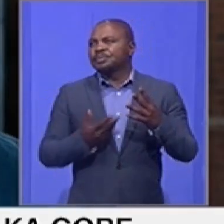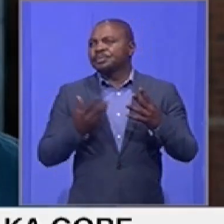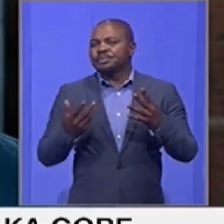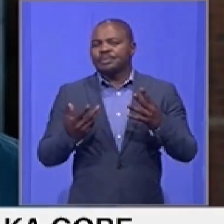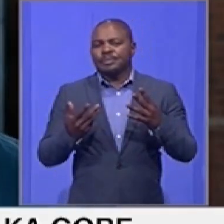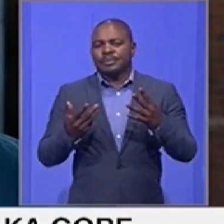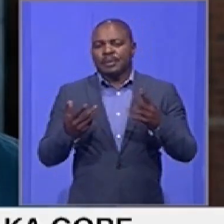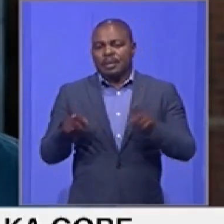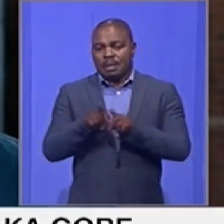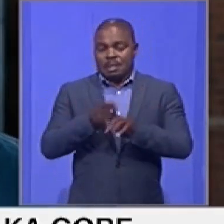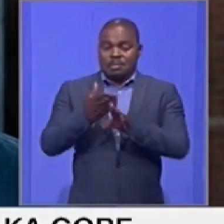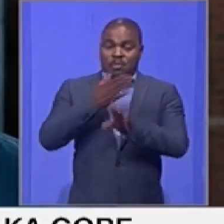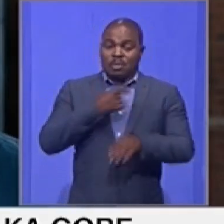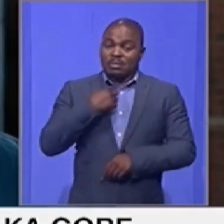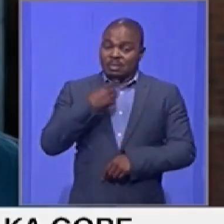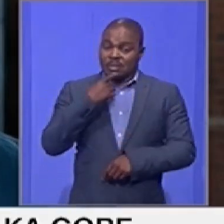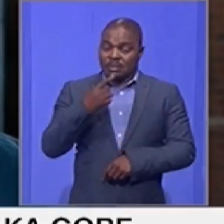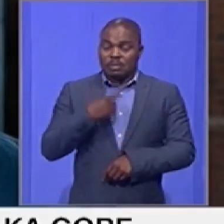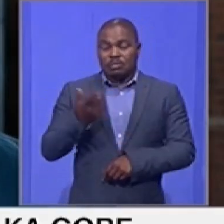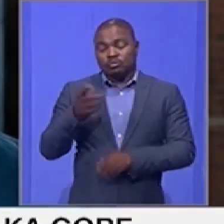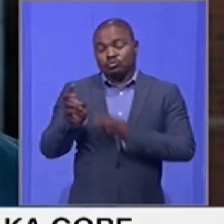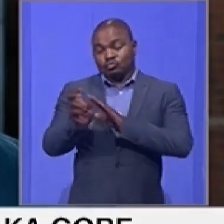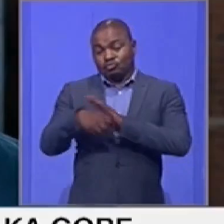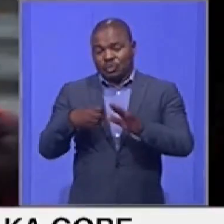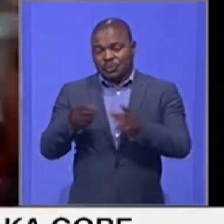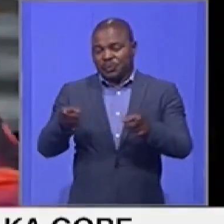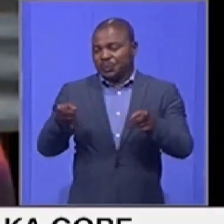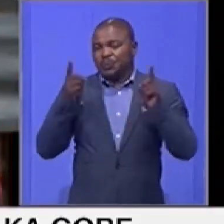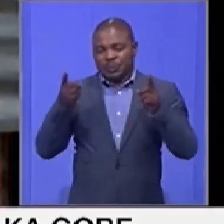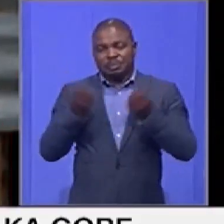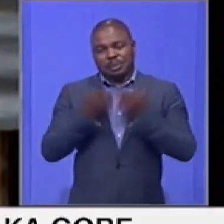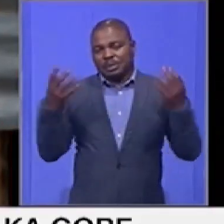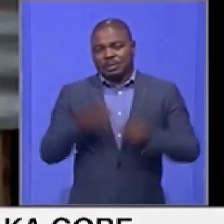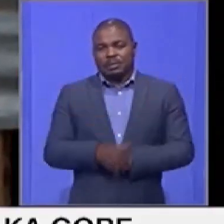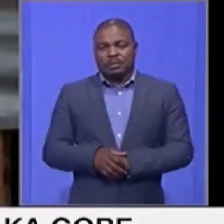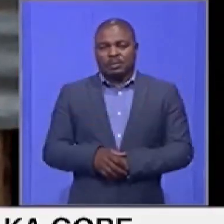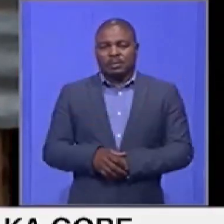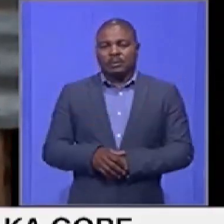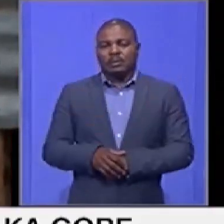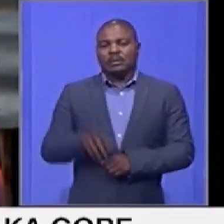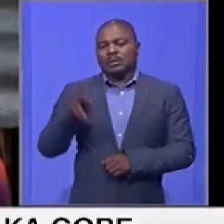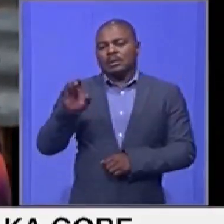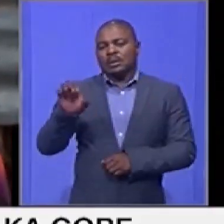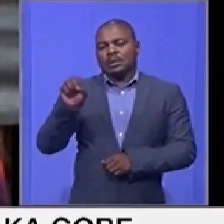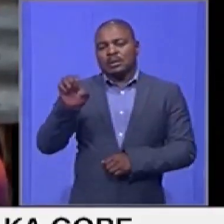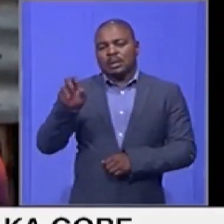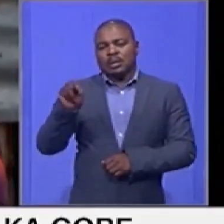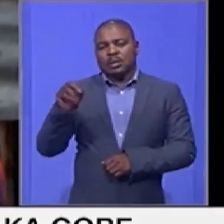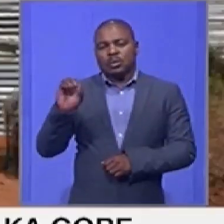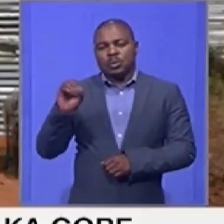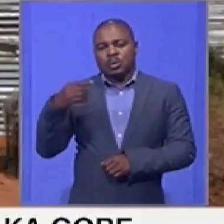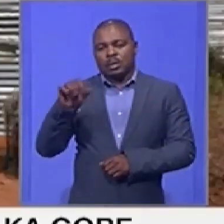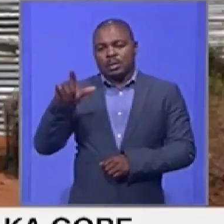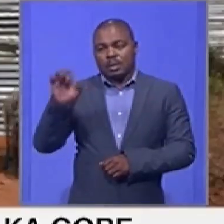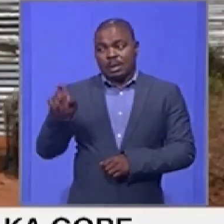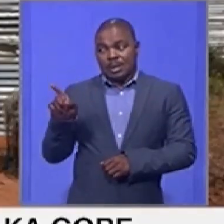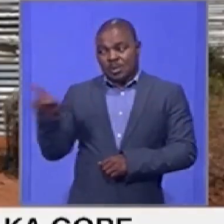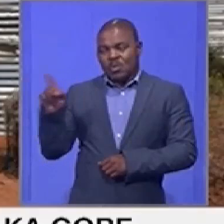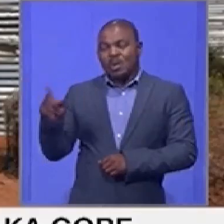jalo ka se ke bontse pele go ke le boshodu ke bona bo iphile matla. Ke senogile Mphirime ke lehlatsipa la ditlolo tsa molao ka mora